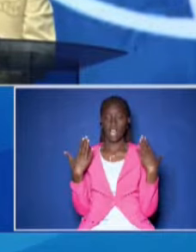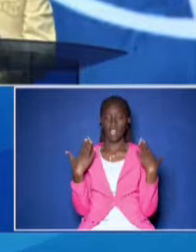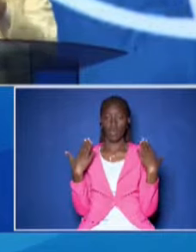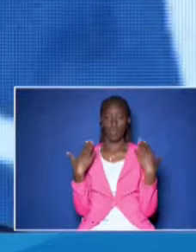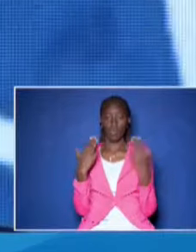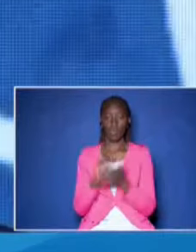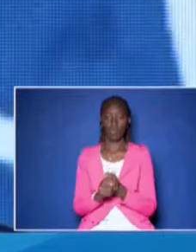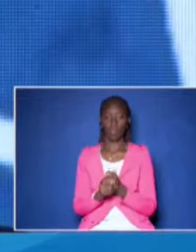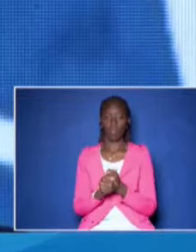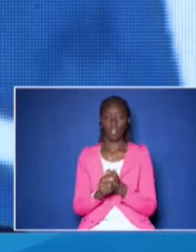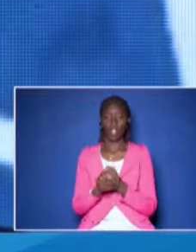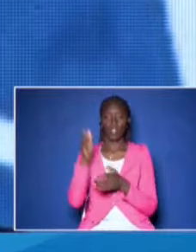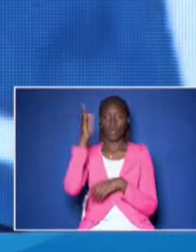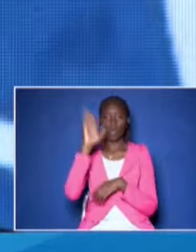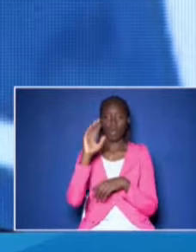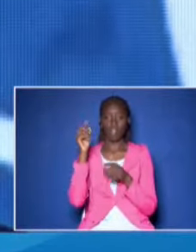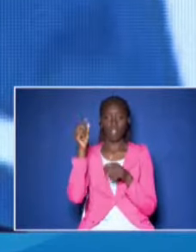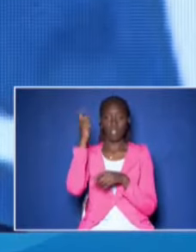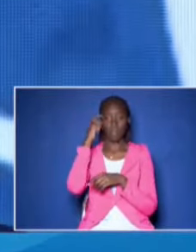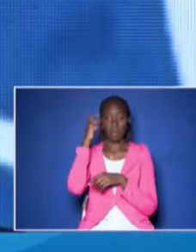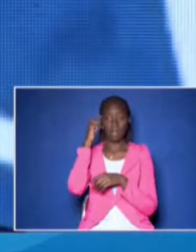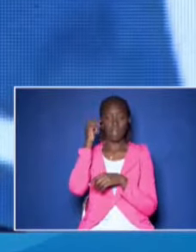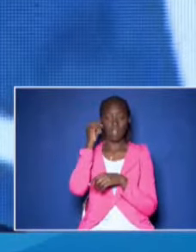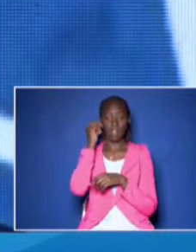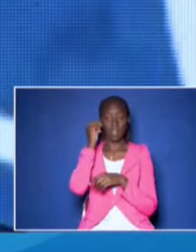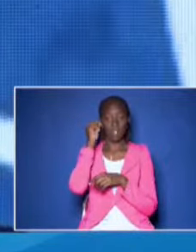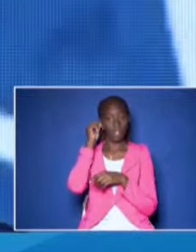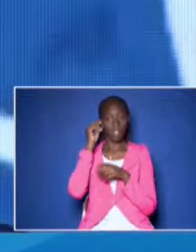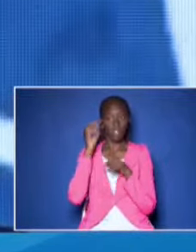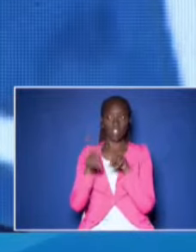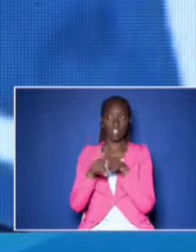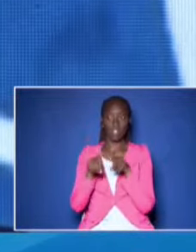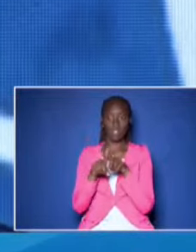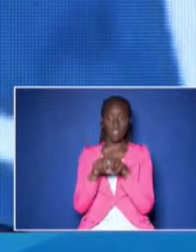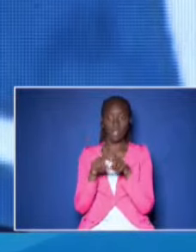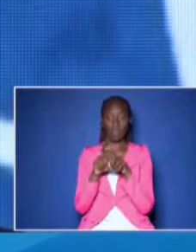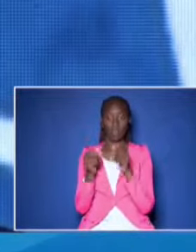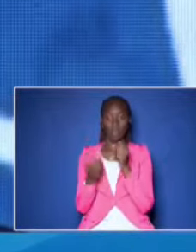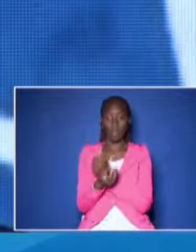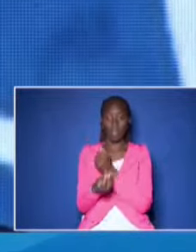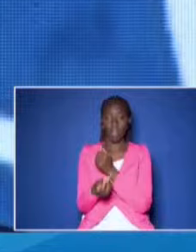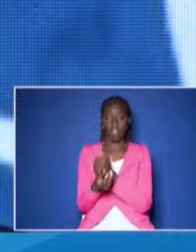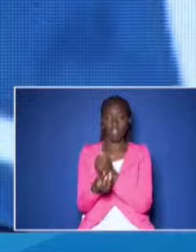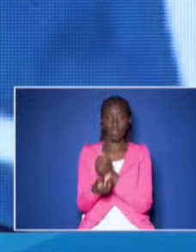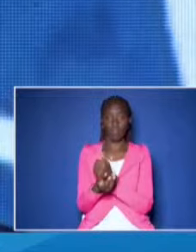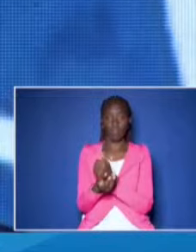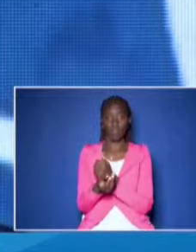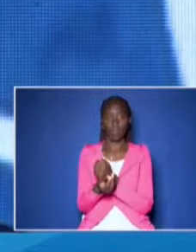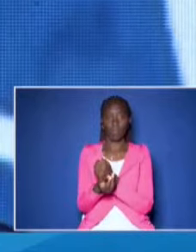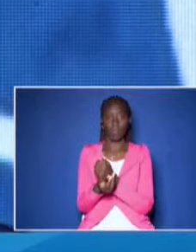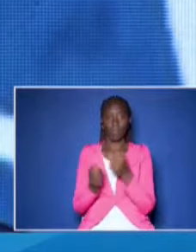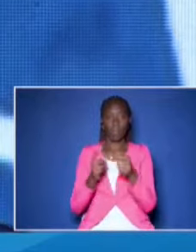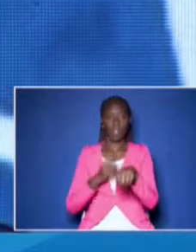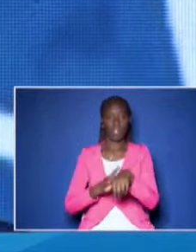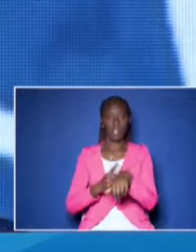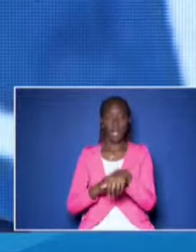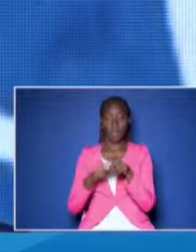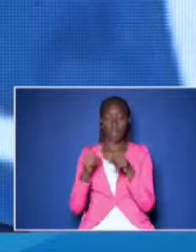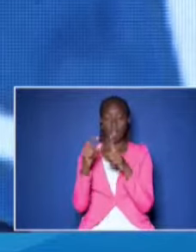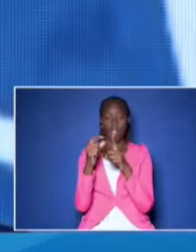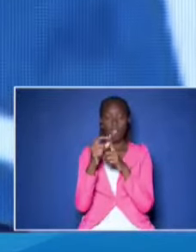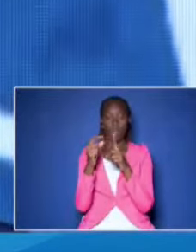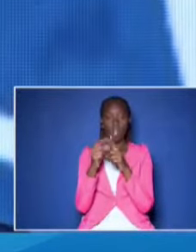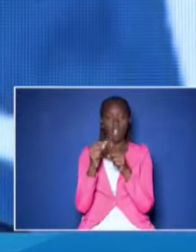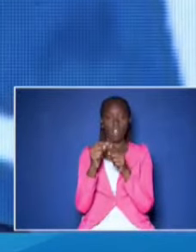Eternal God's mind counsel when when time and the world